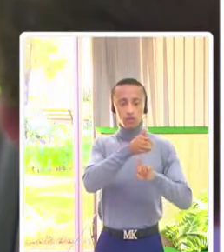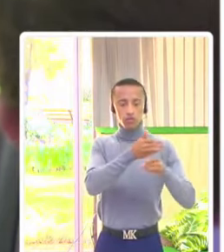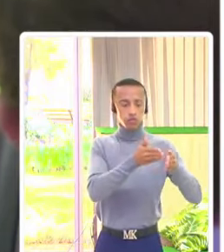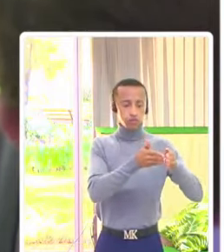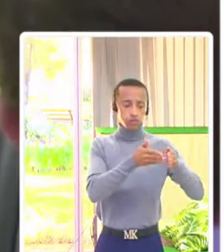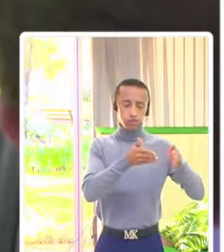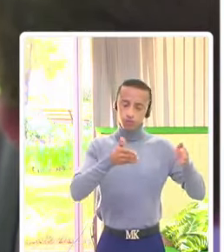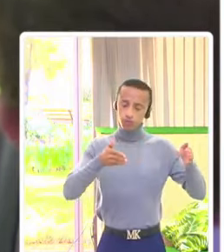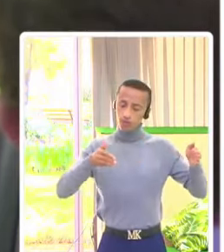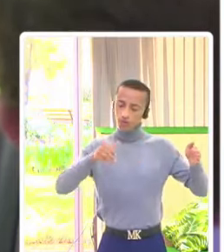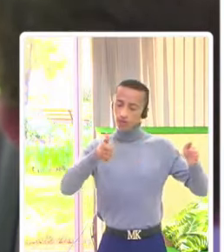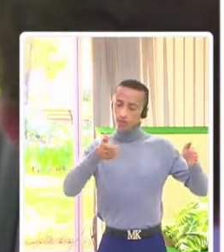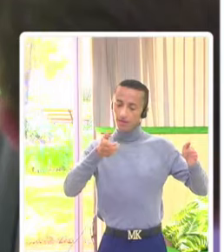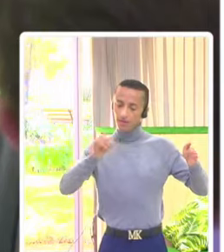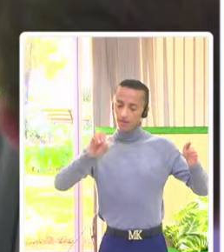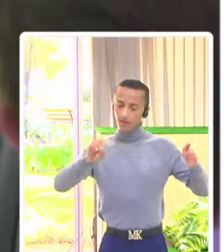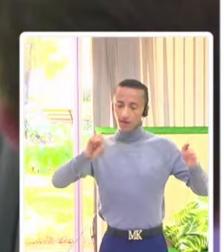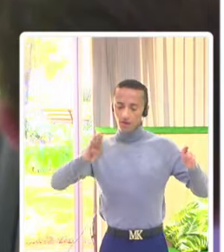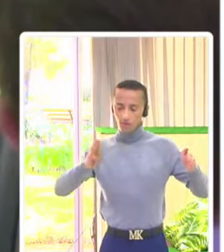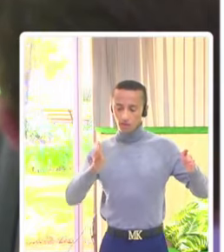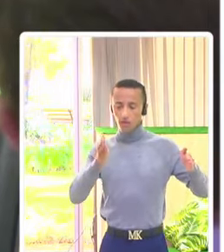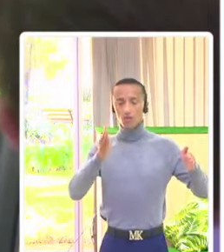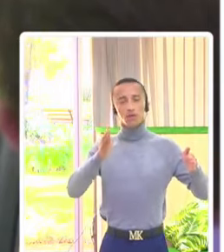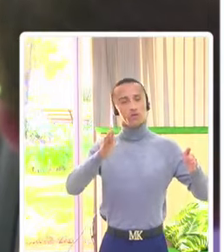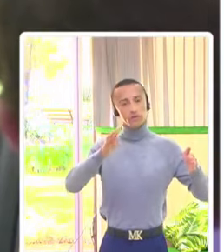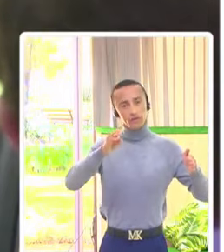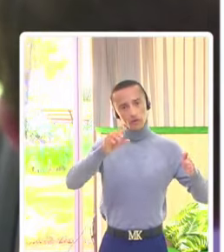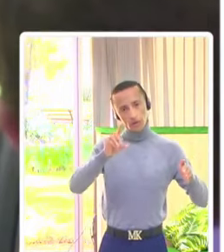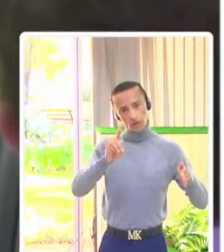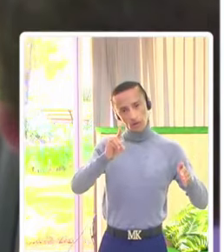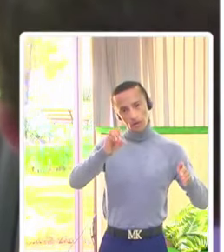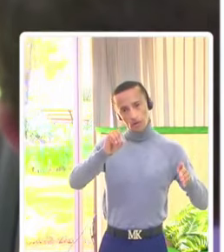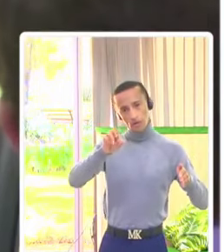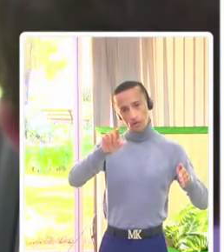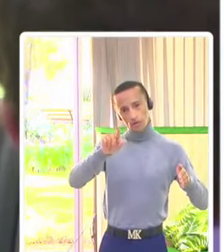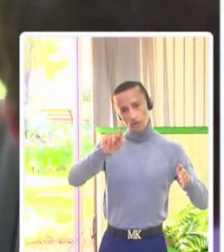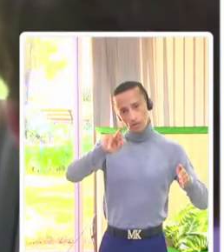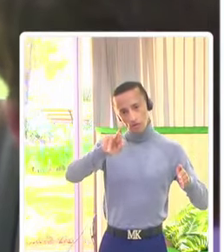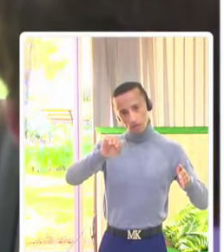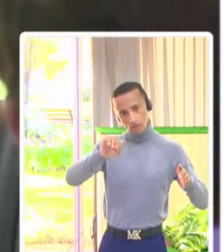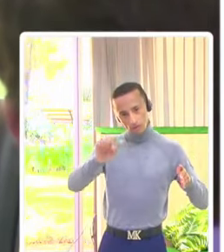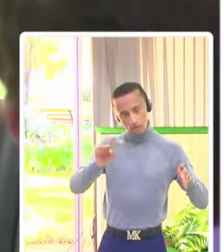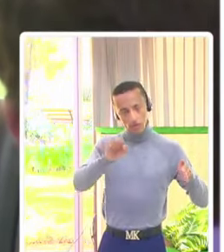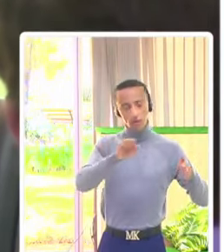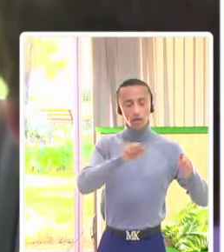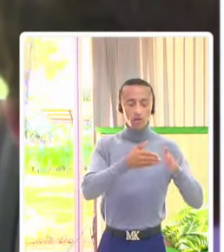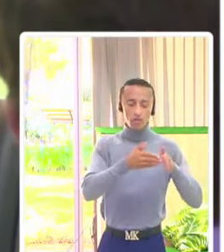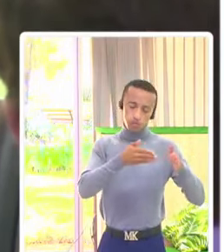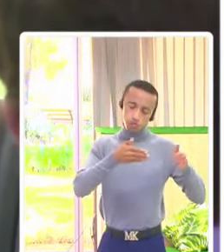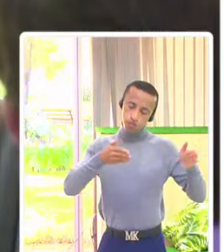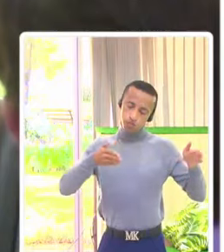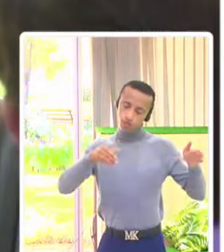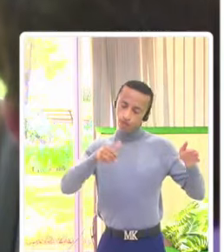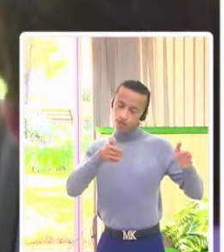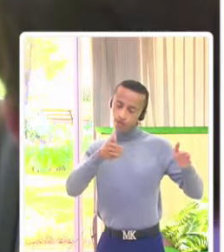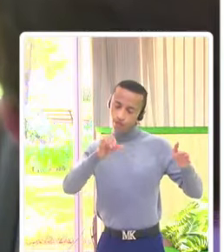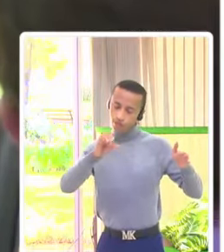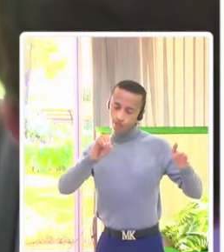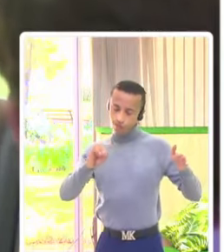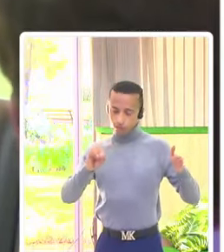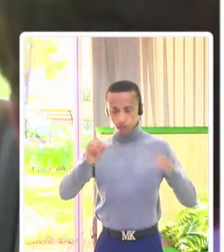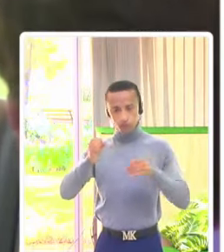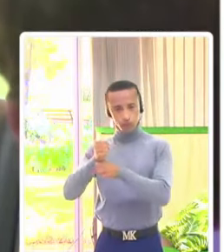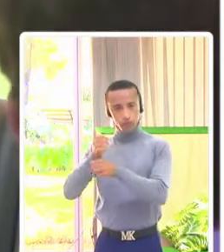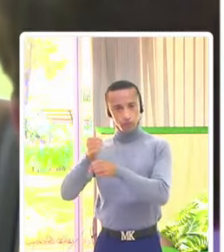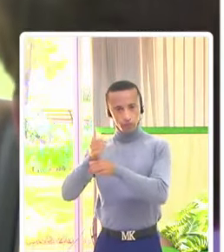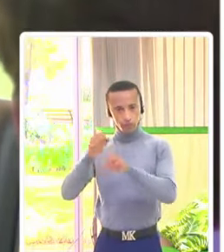we will see the actual chips being produced in the next 3 to 5 years, but it's very much underway in a way that was not